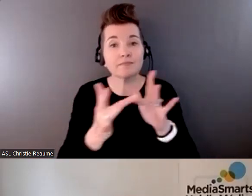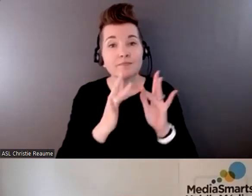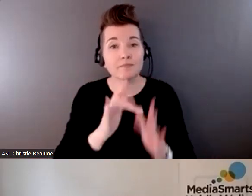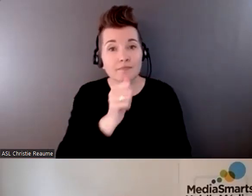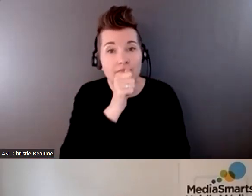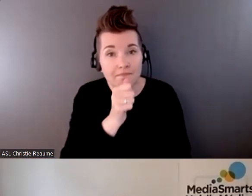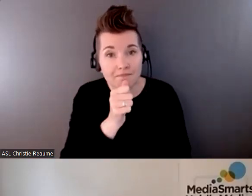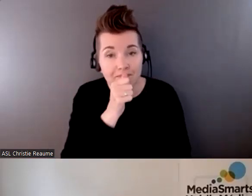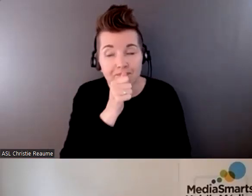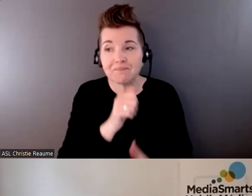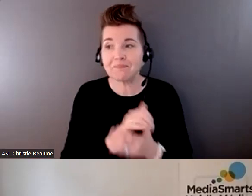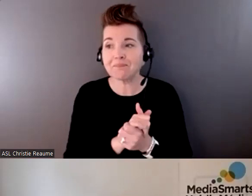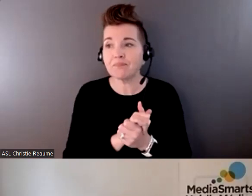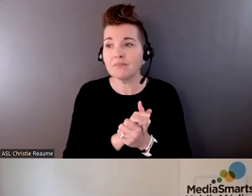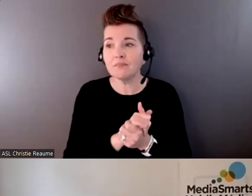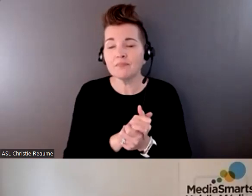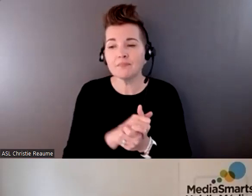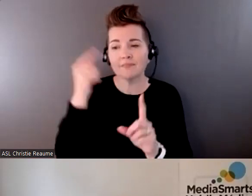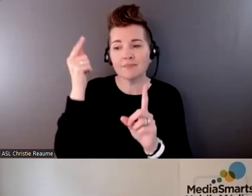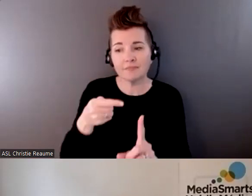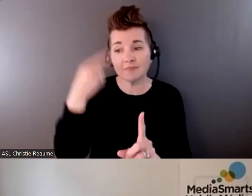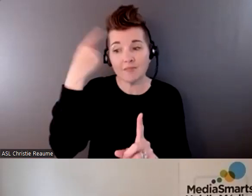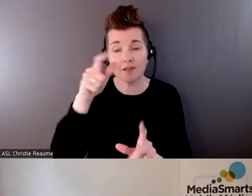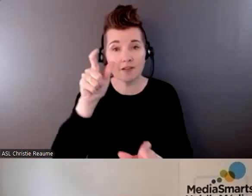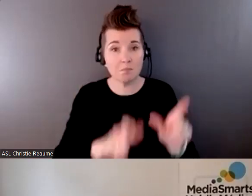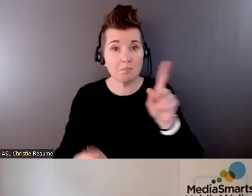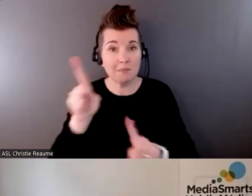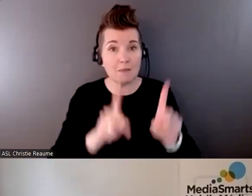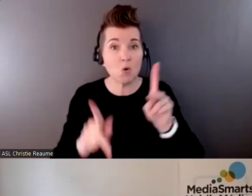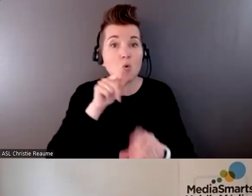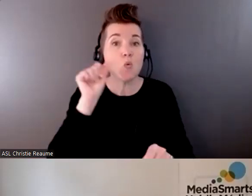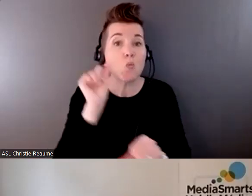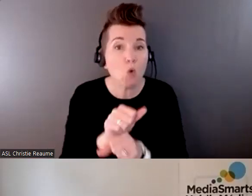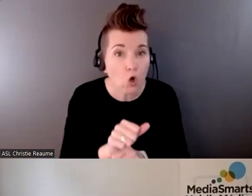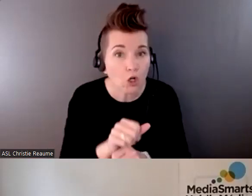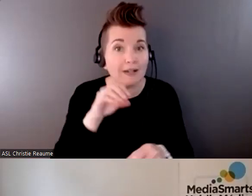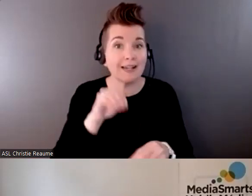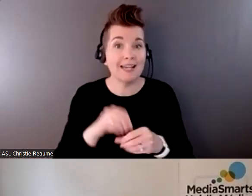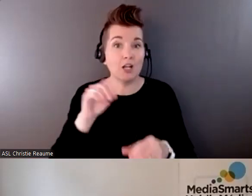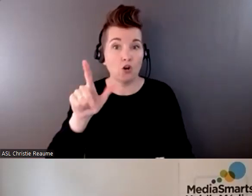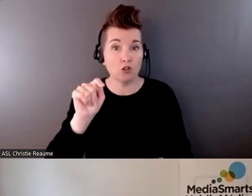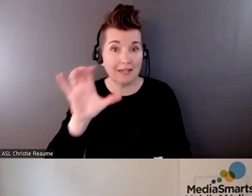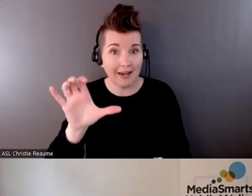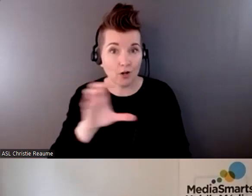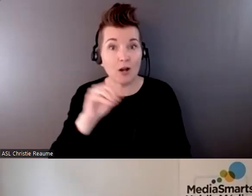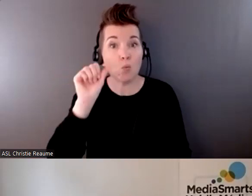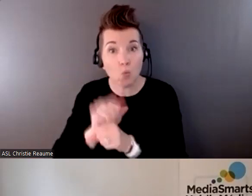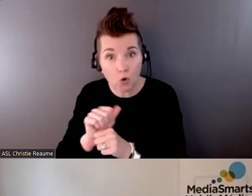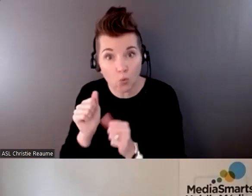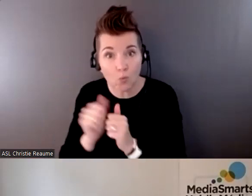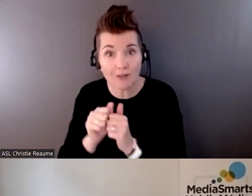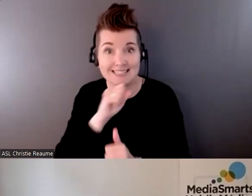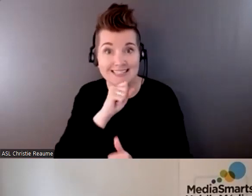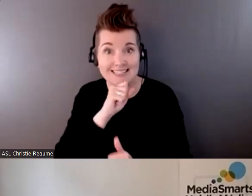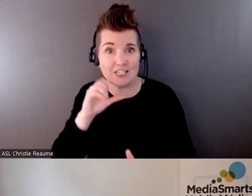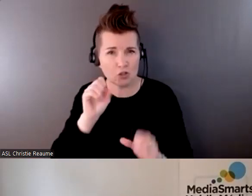particularly for people who work in long-term care and who Provide support to older adults can you tell us more about this because